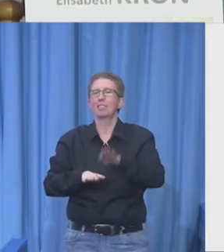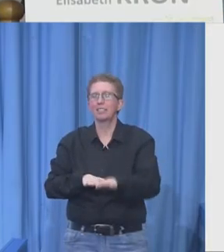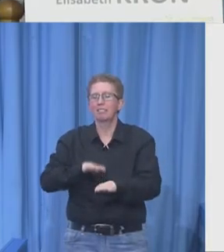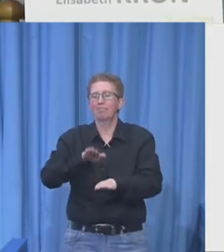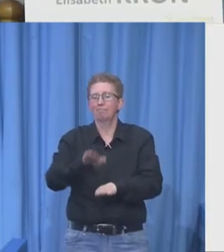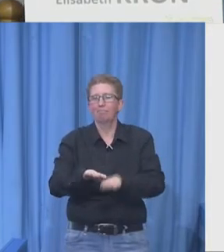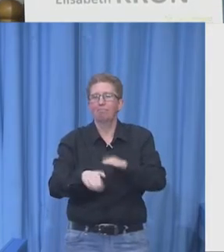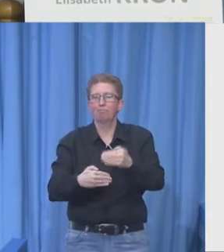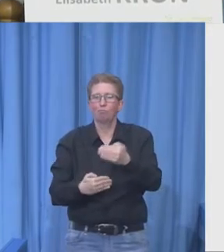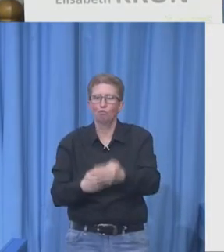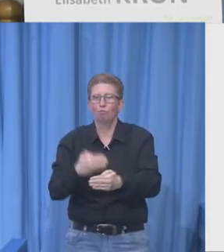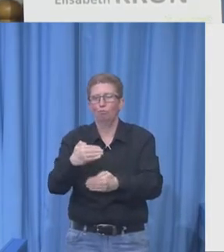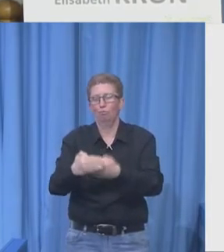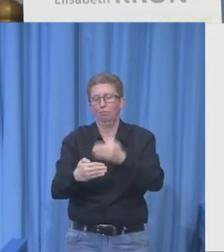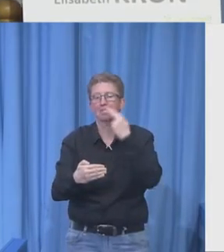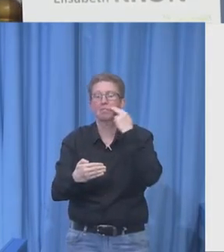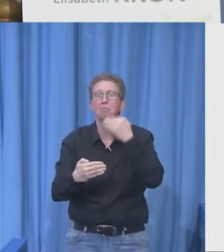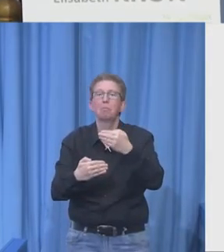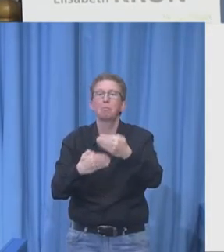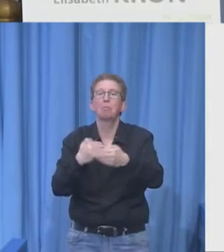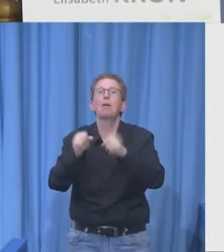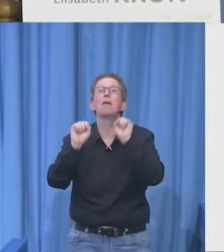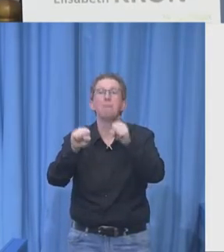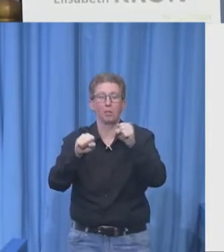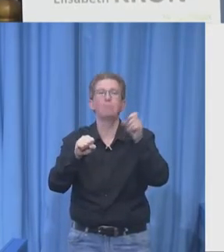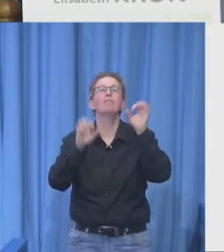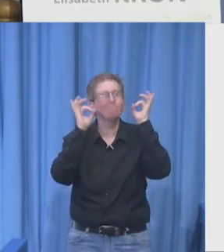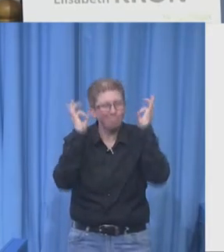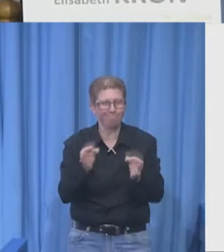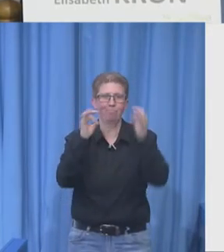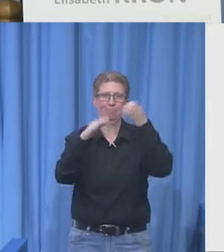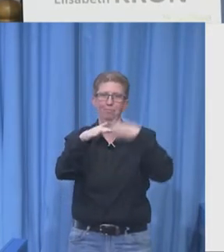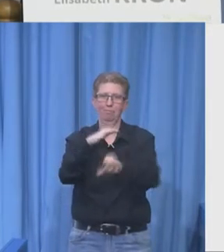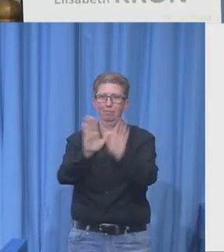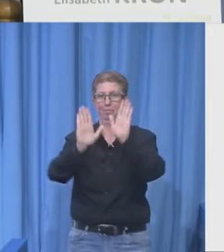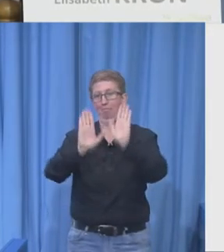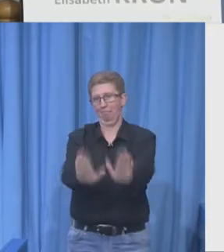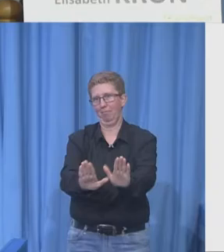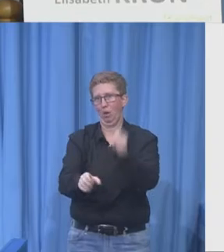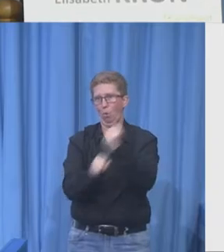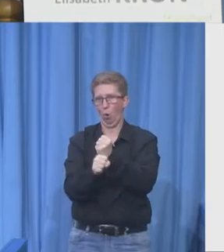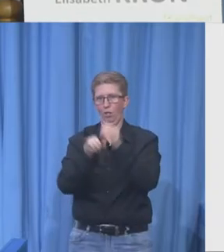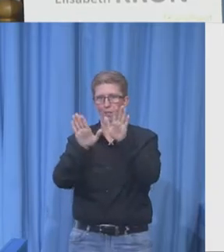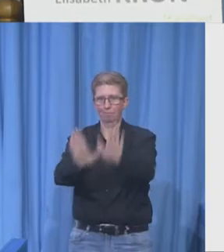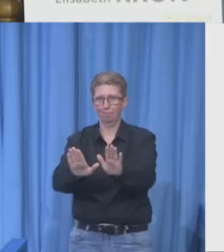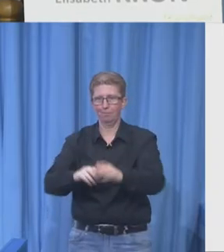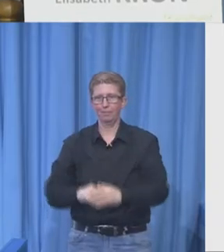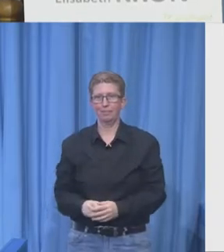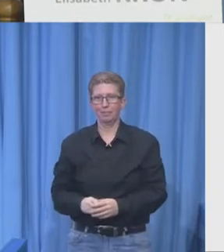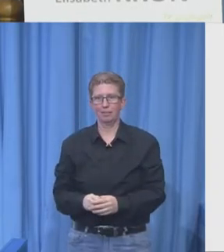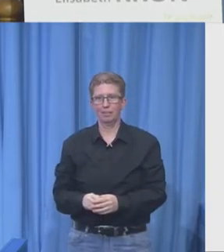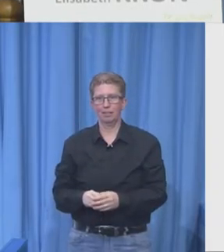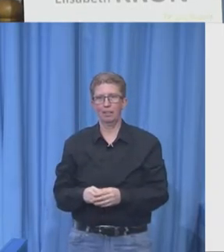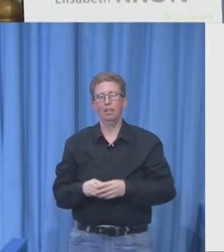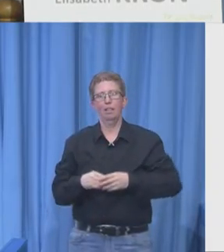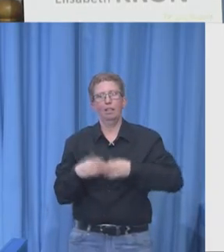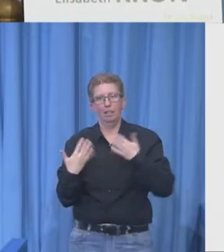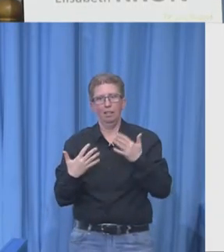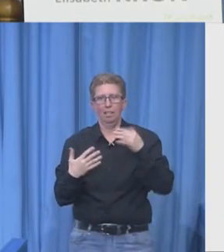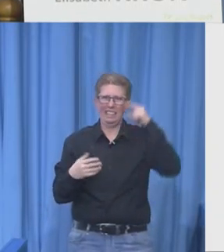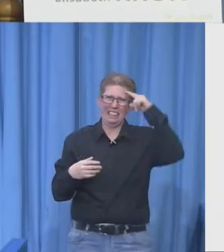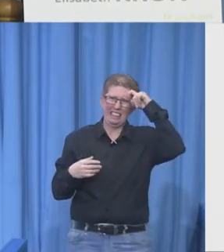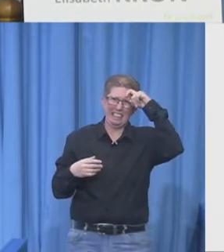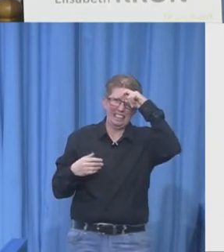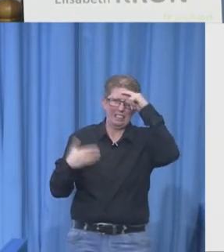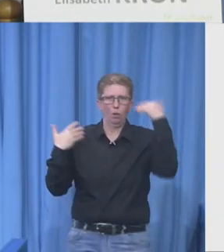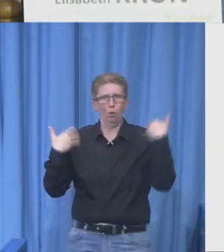The challenges were that then the public funding ended, and we started a module